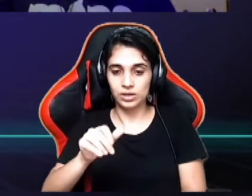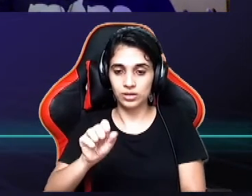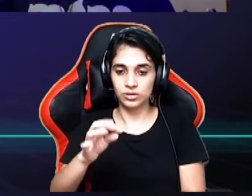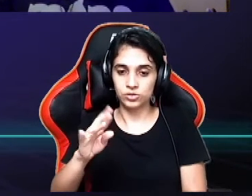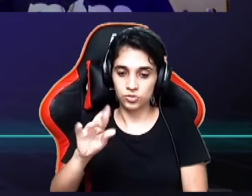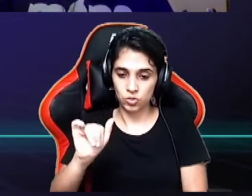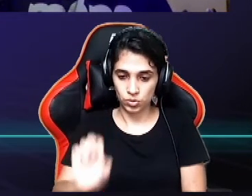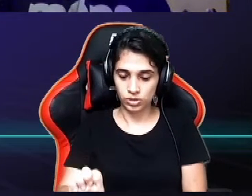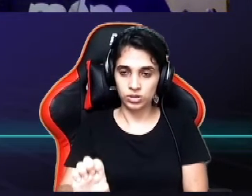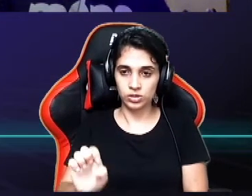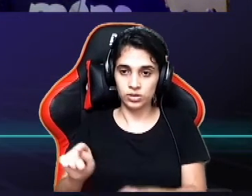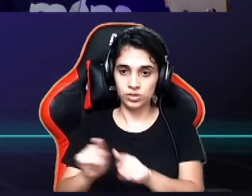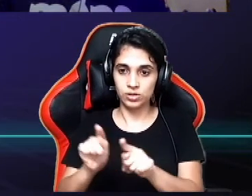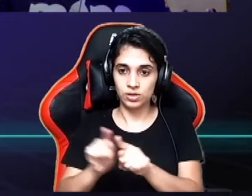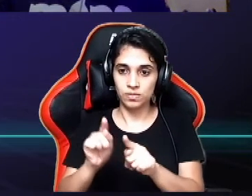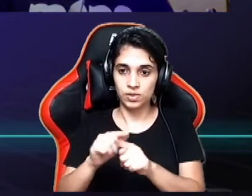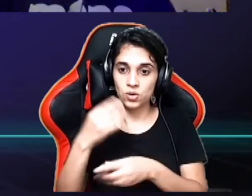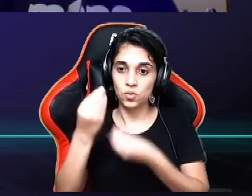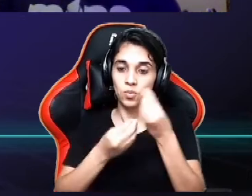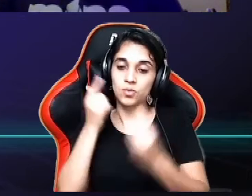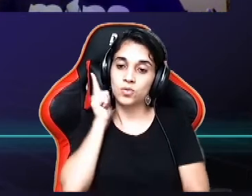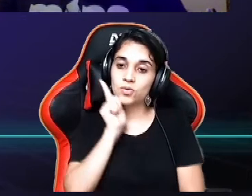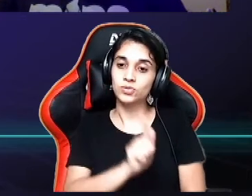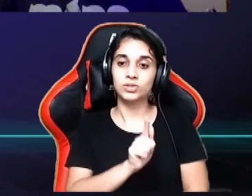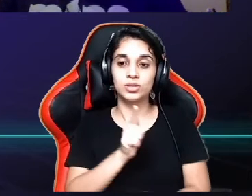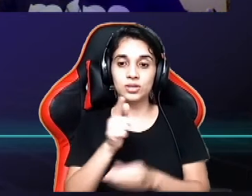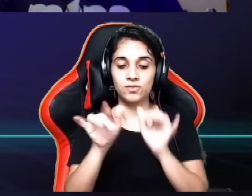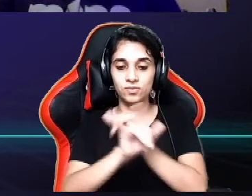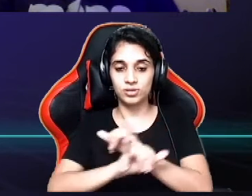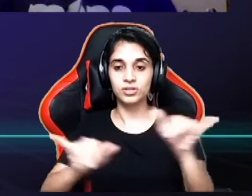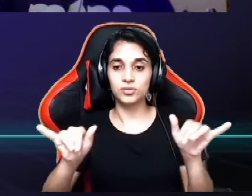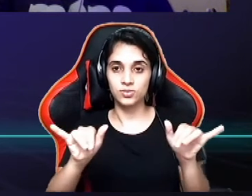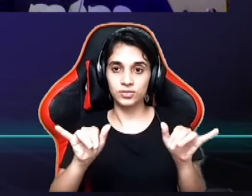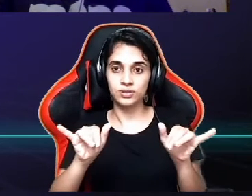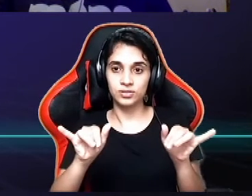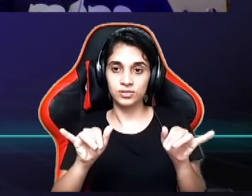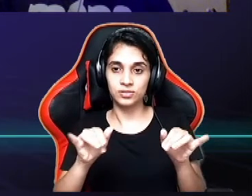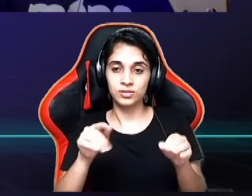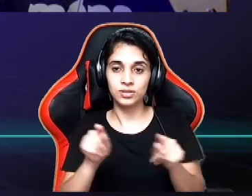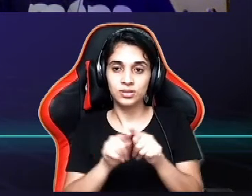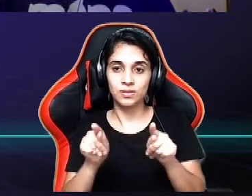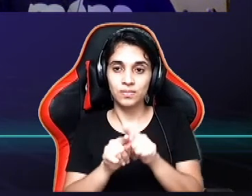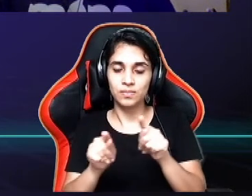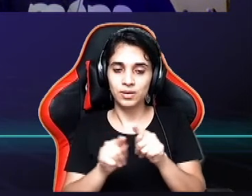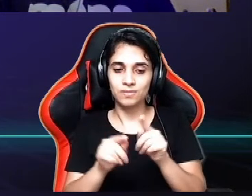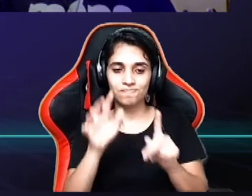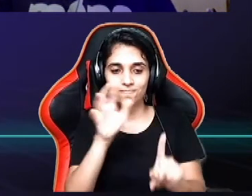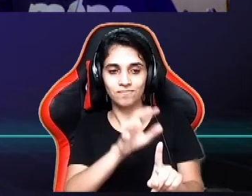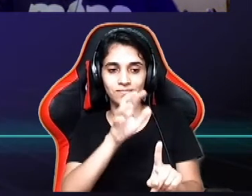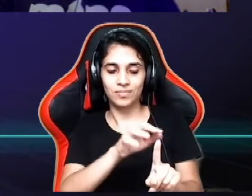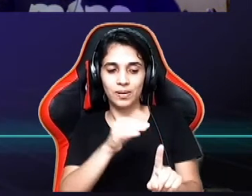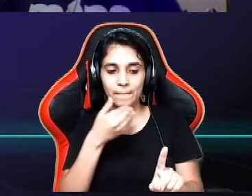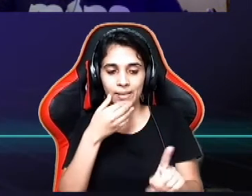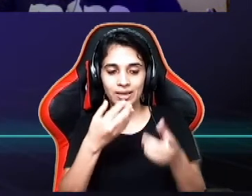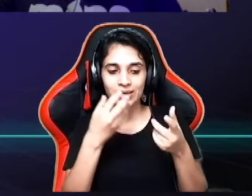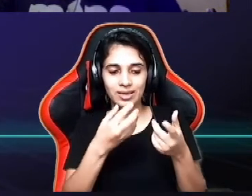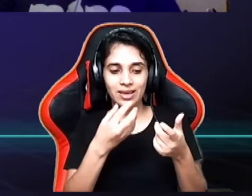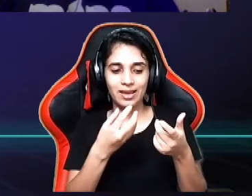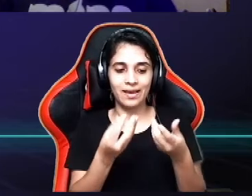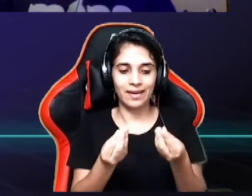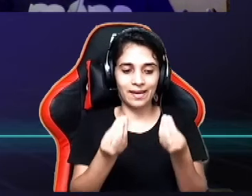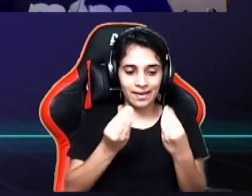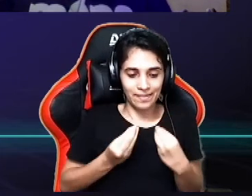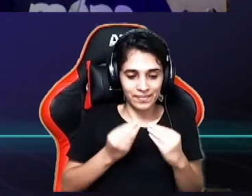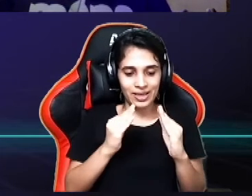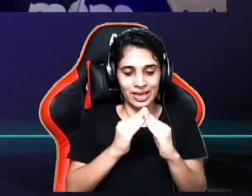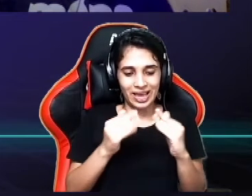app store or one play store. There are different ways to win the influencer over. Influencers are,